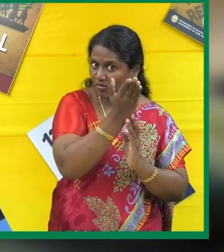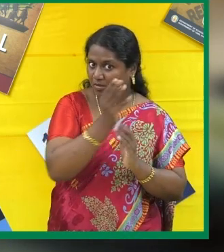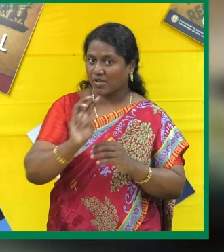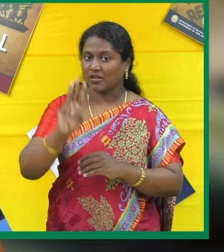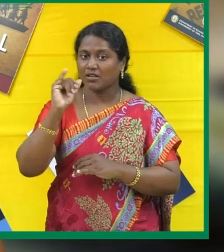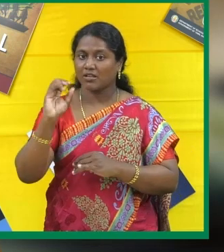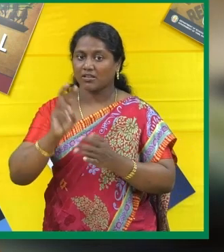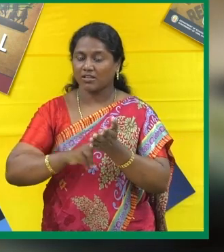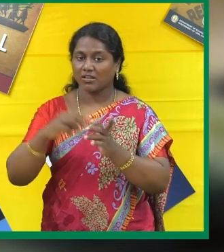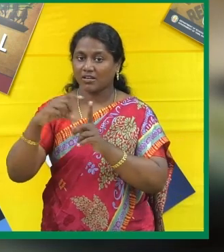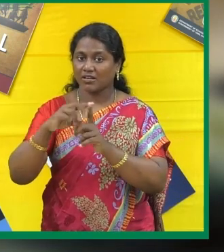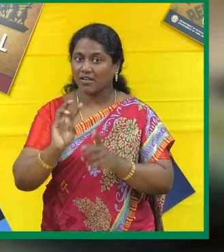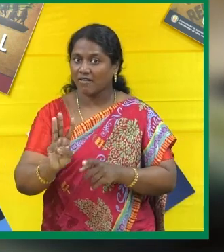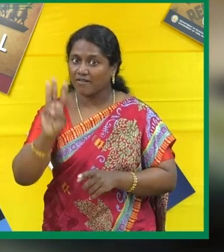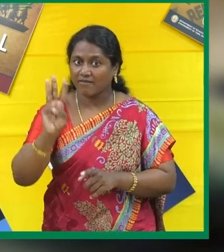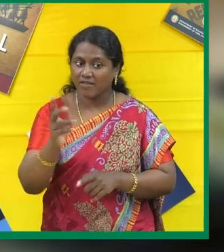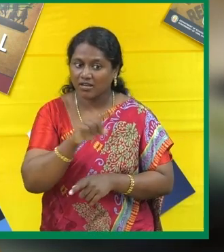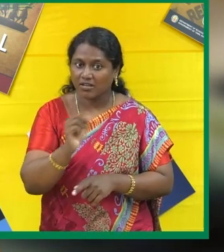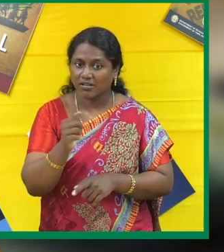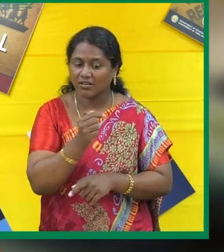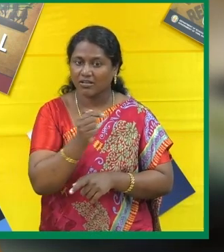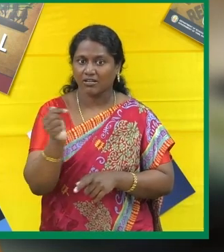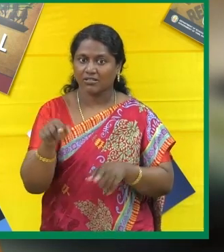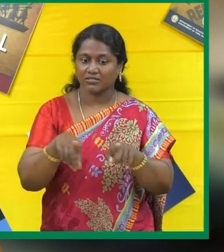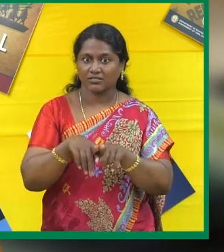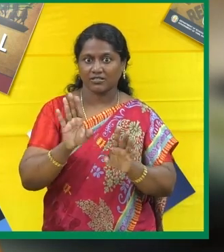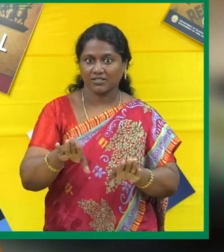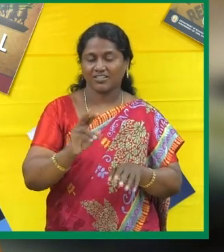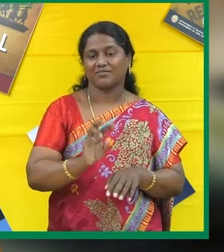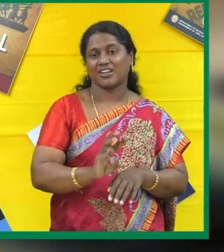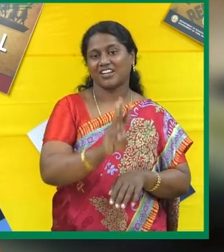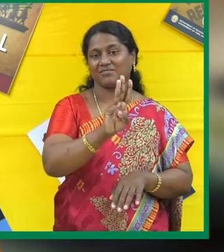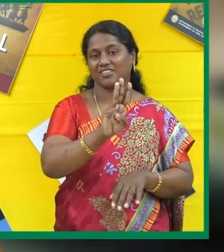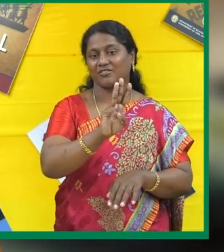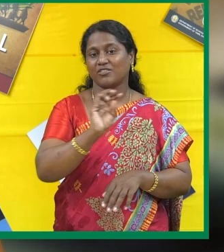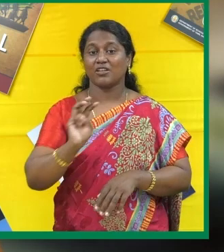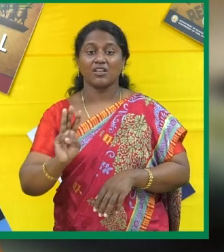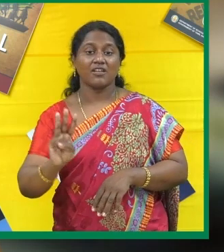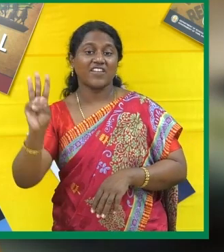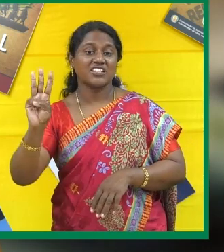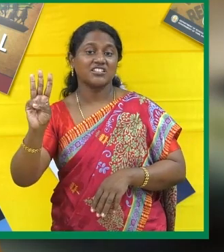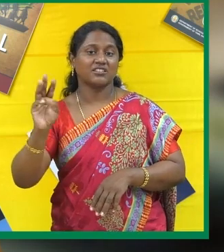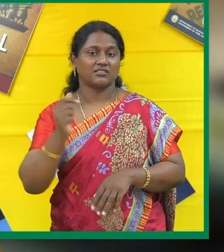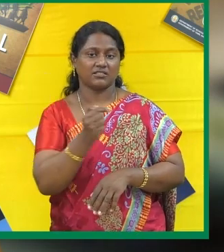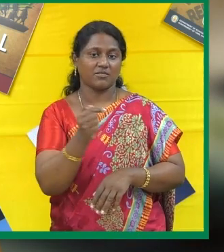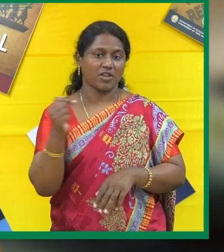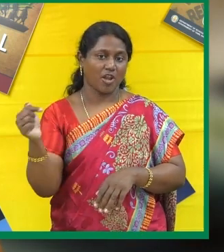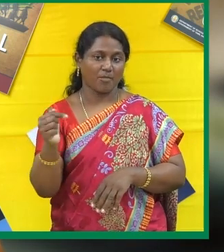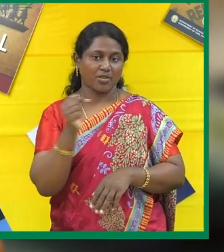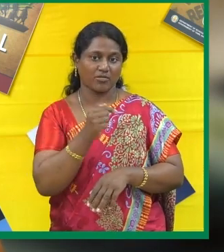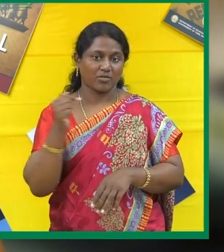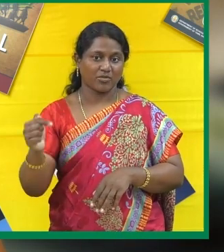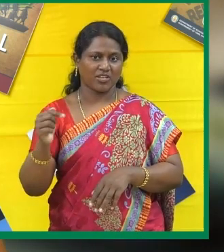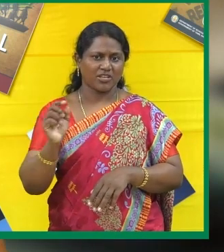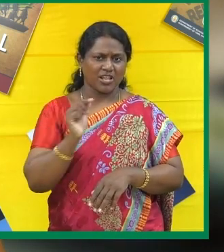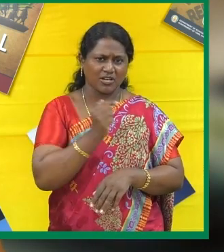W. So, you can underline both the words. So, W, way, underline W. In wind, you underline W.